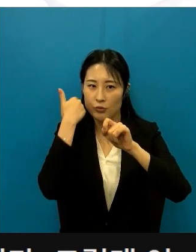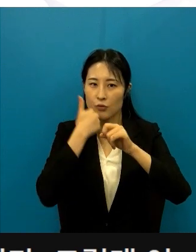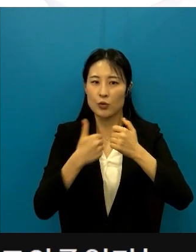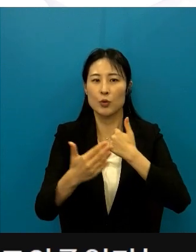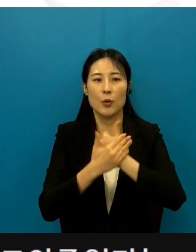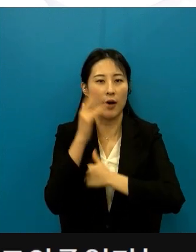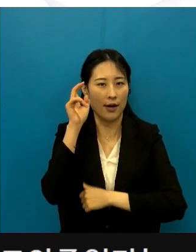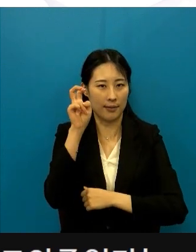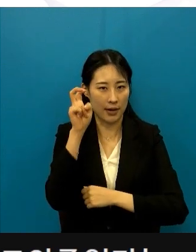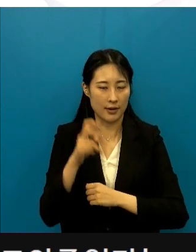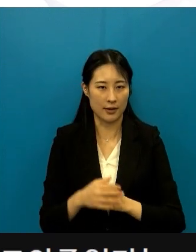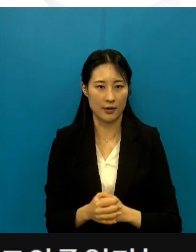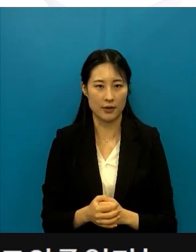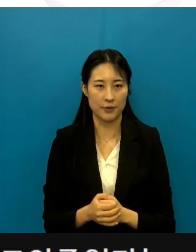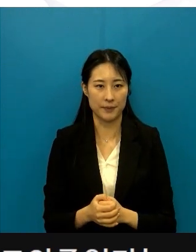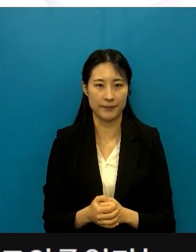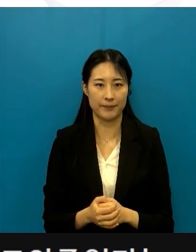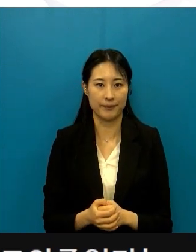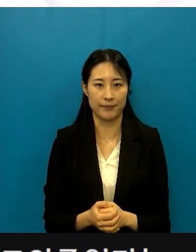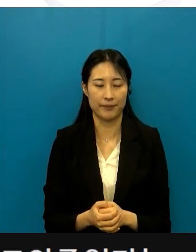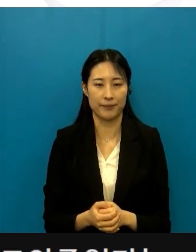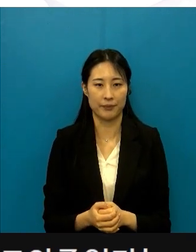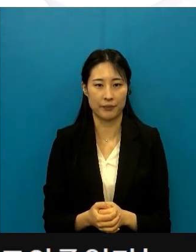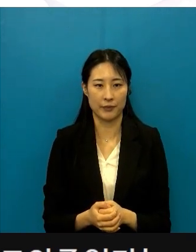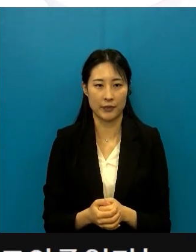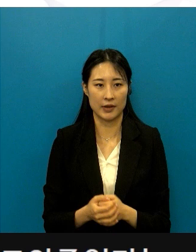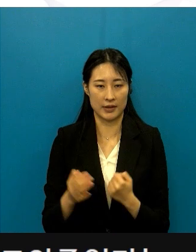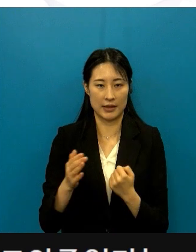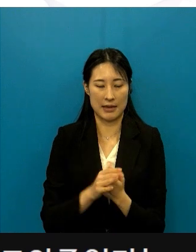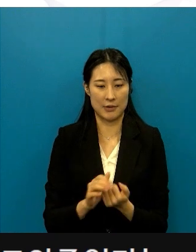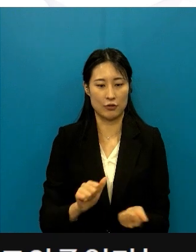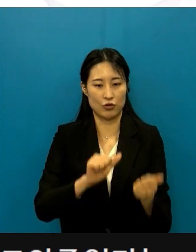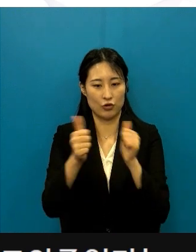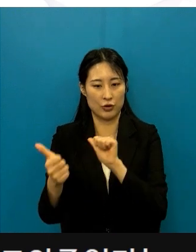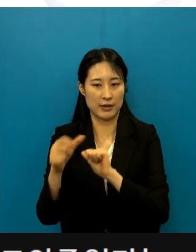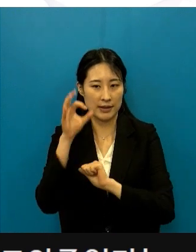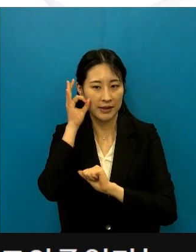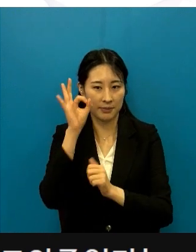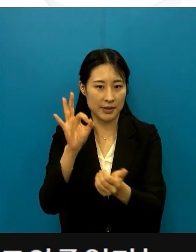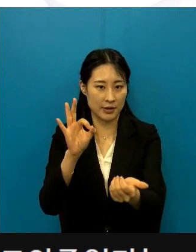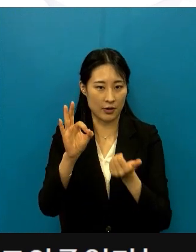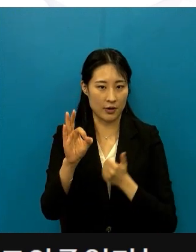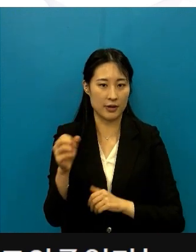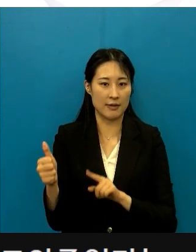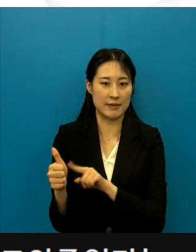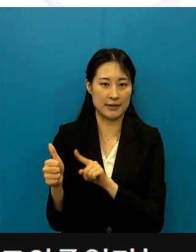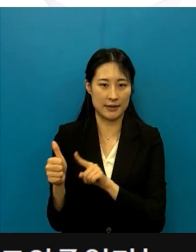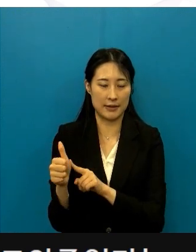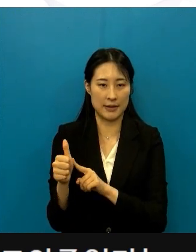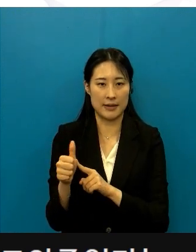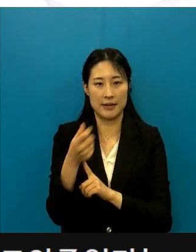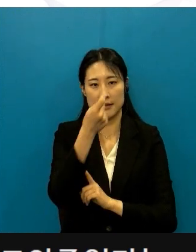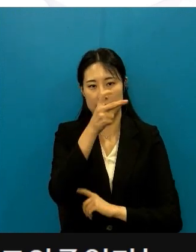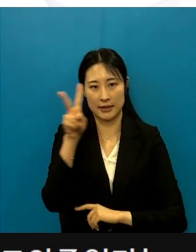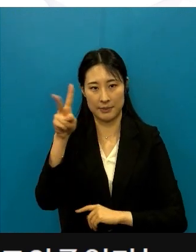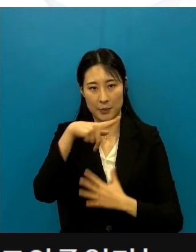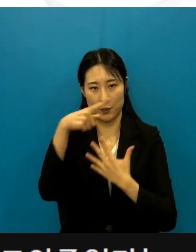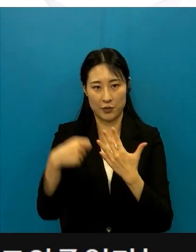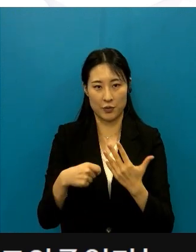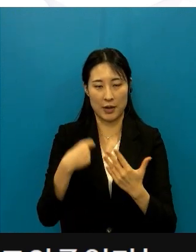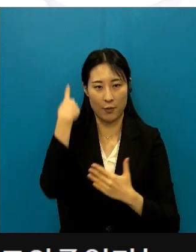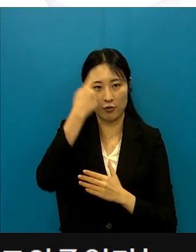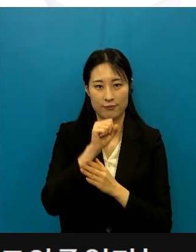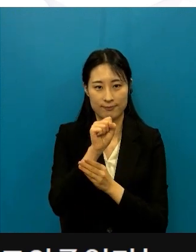able to die. N said that in one of his books that human life is always a process involving